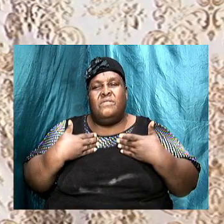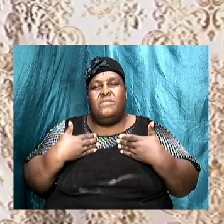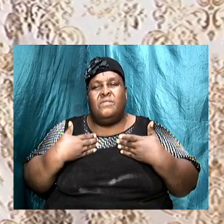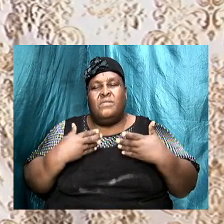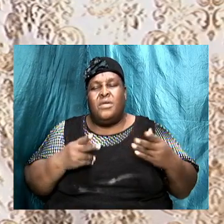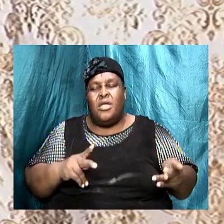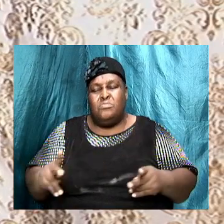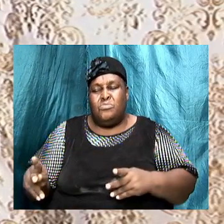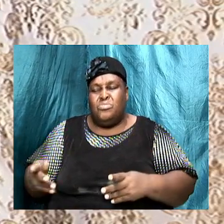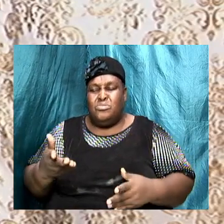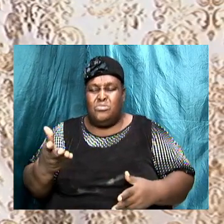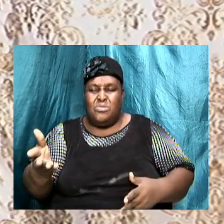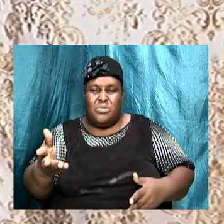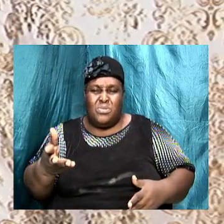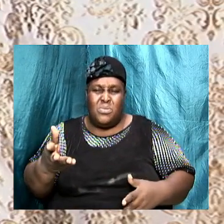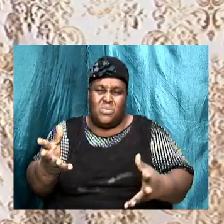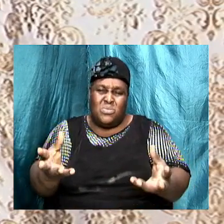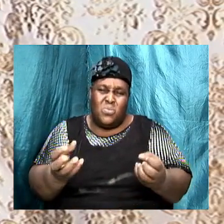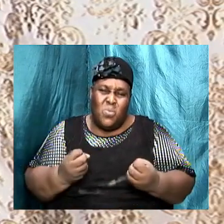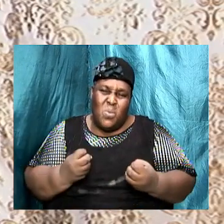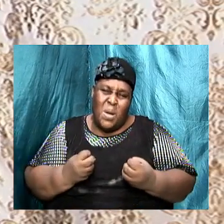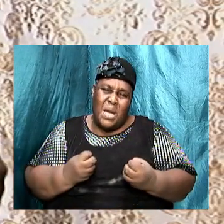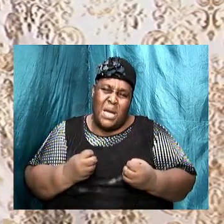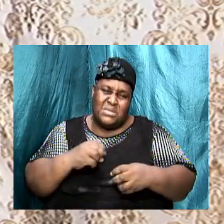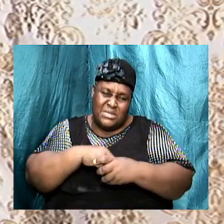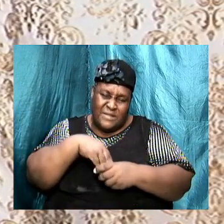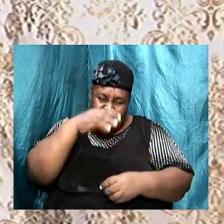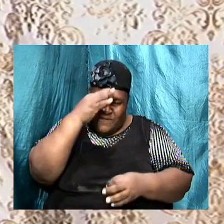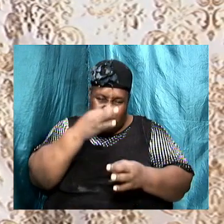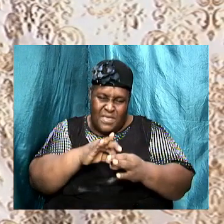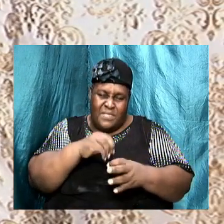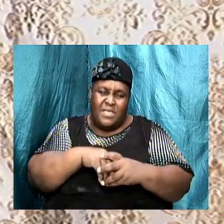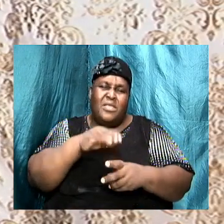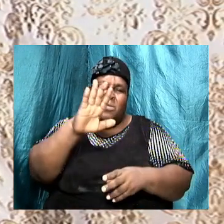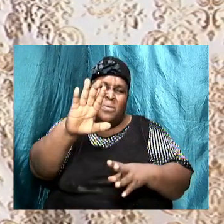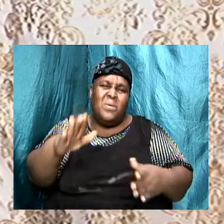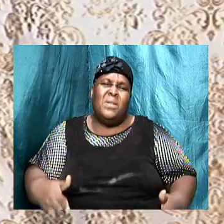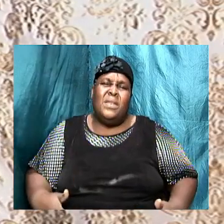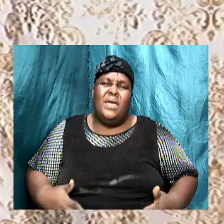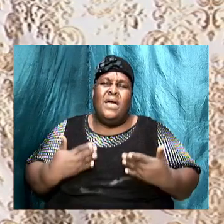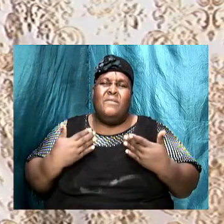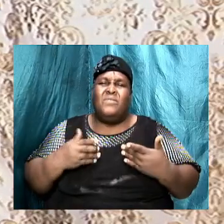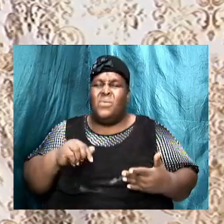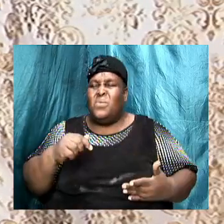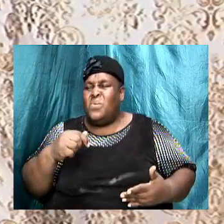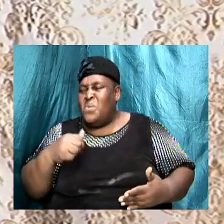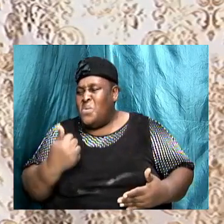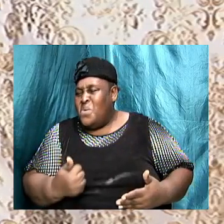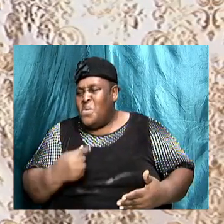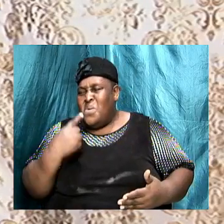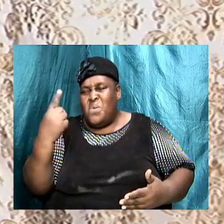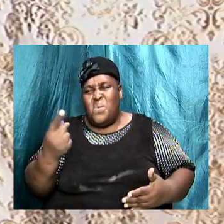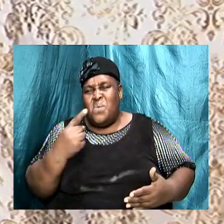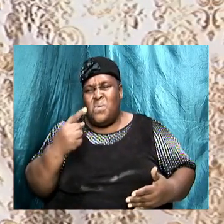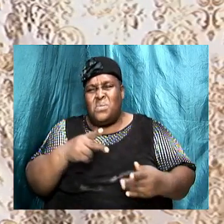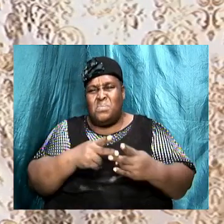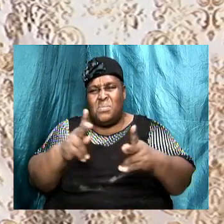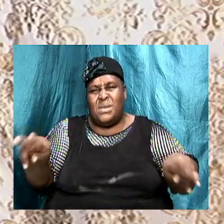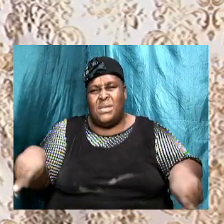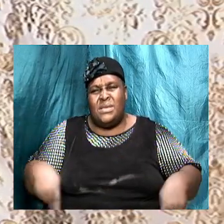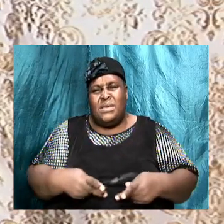put those desires in place in your life. The only place to discover this plan in your